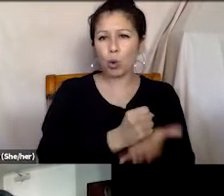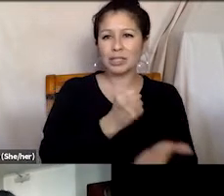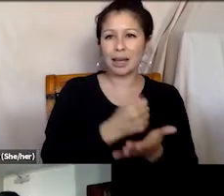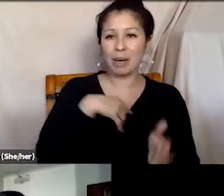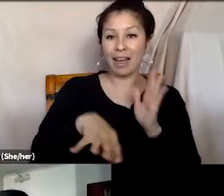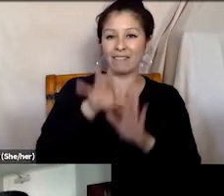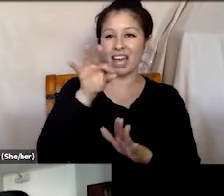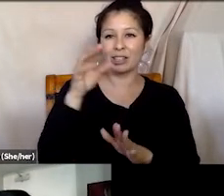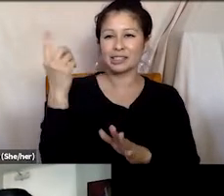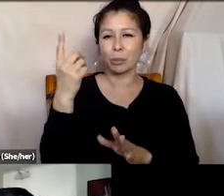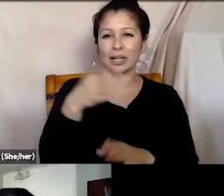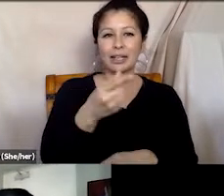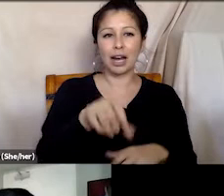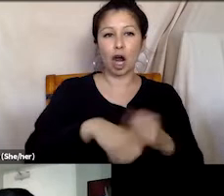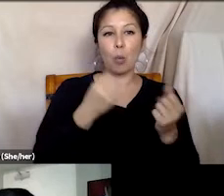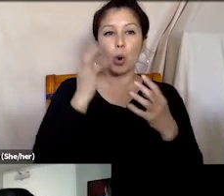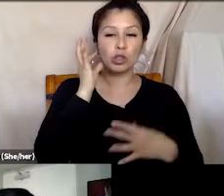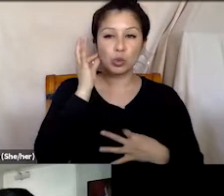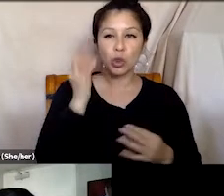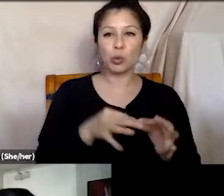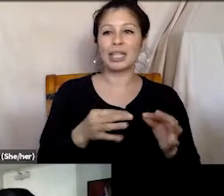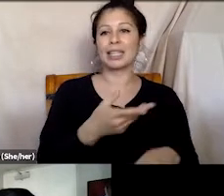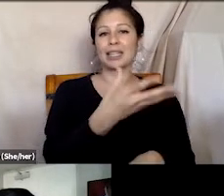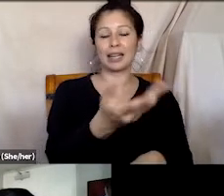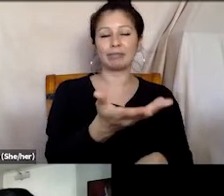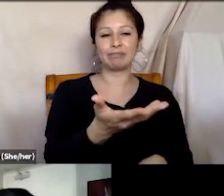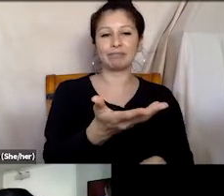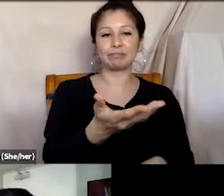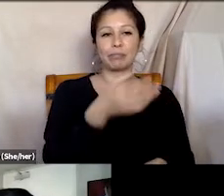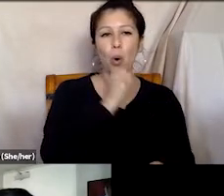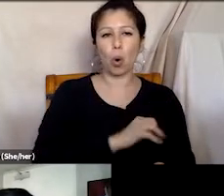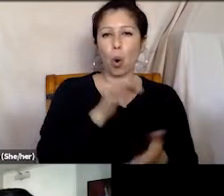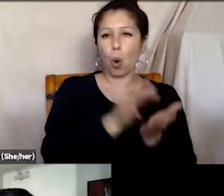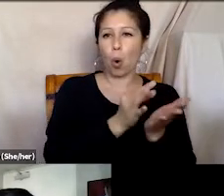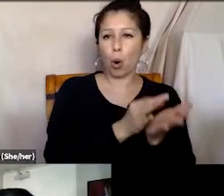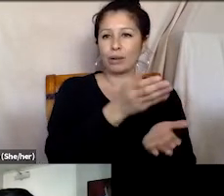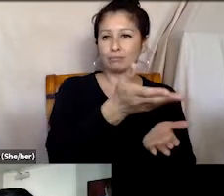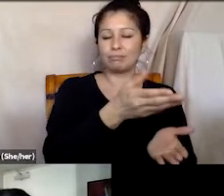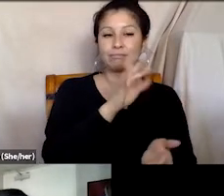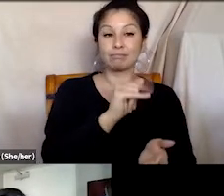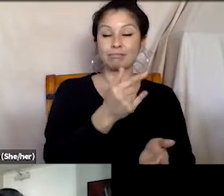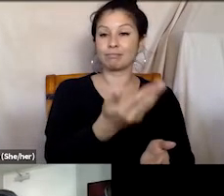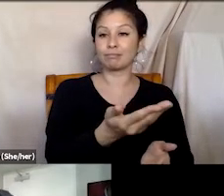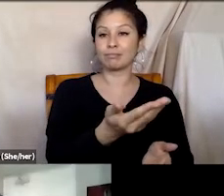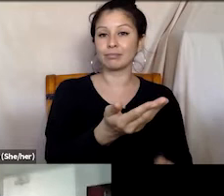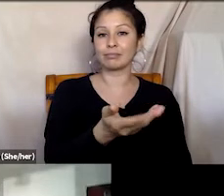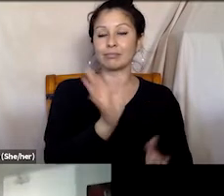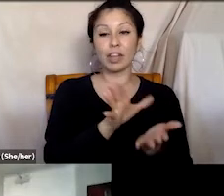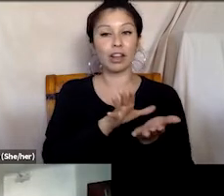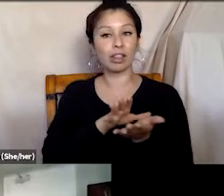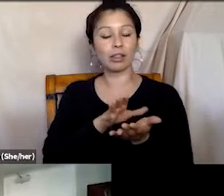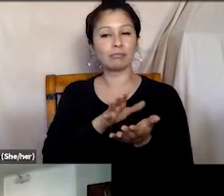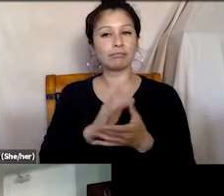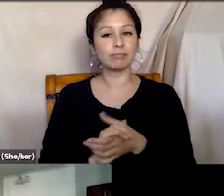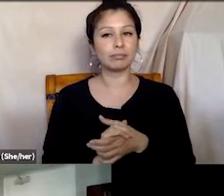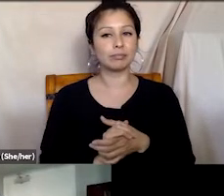found somewhere, and broken jewelry and an old coin. And that's learning.